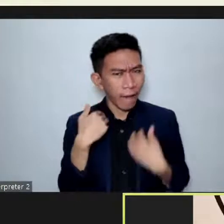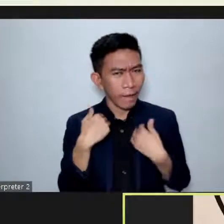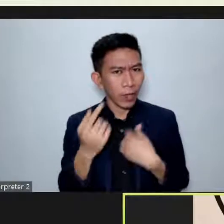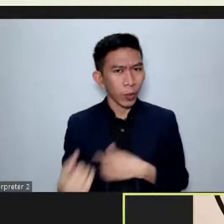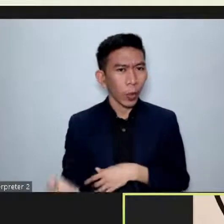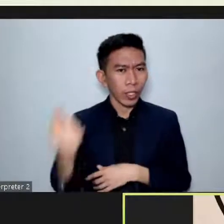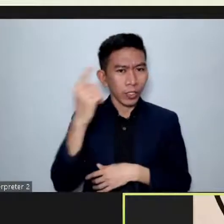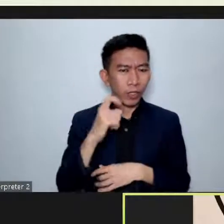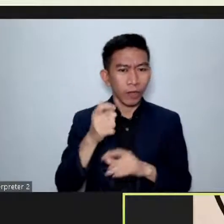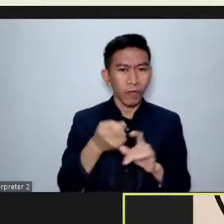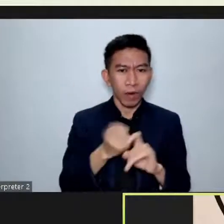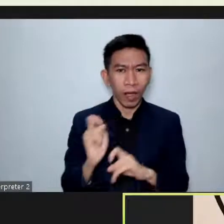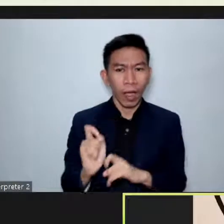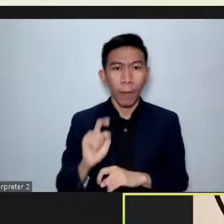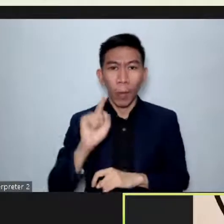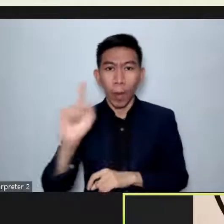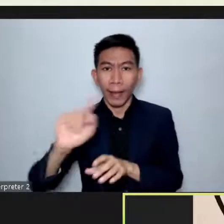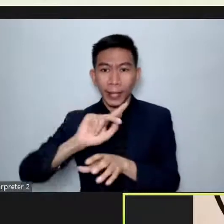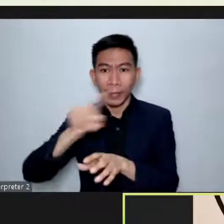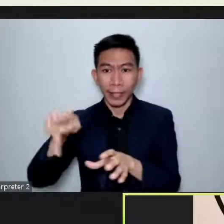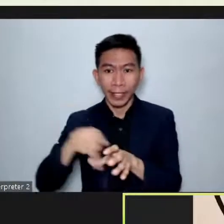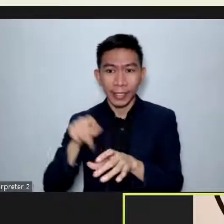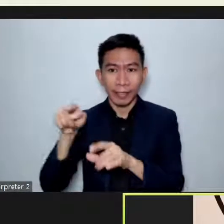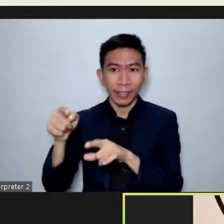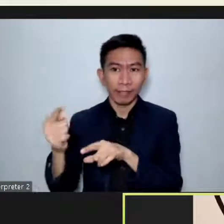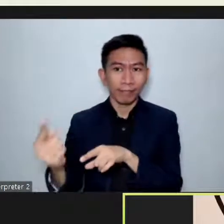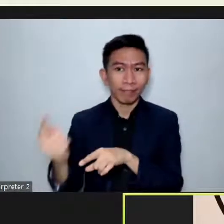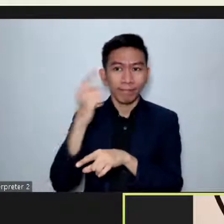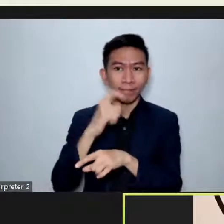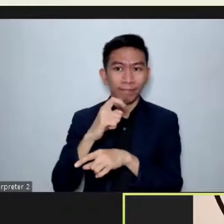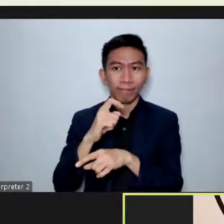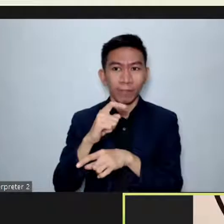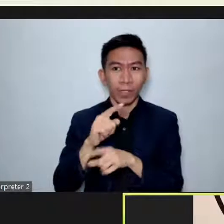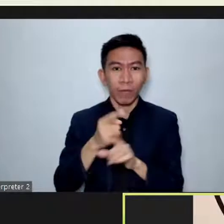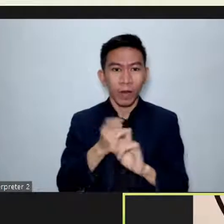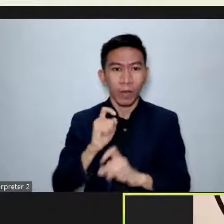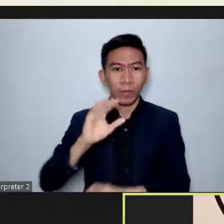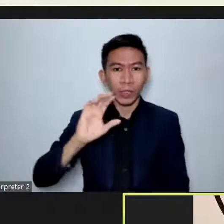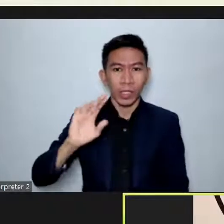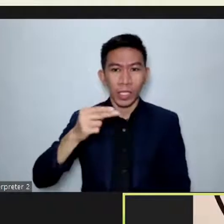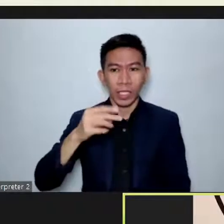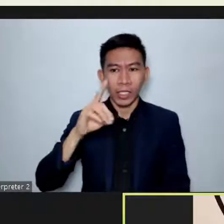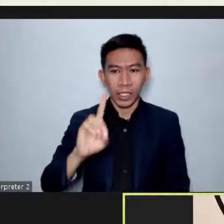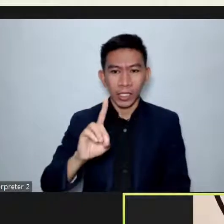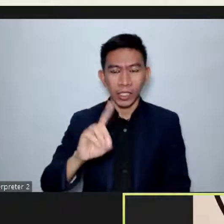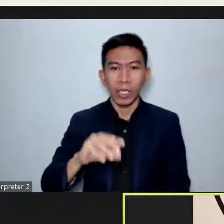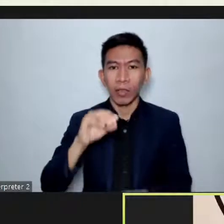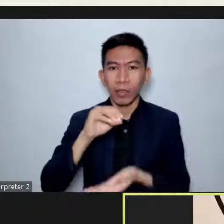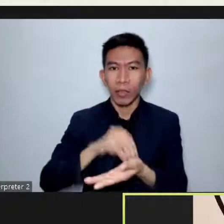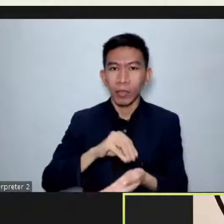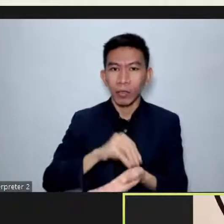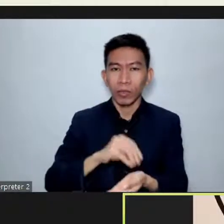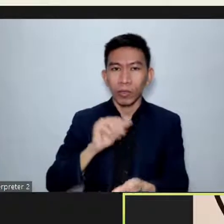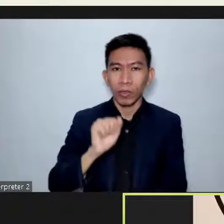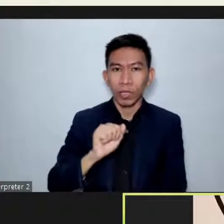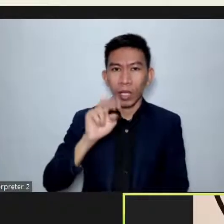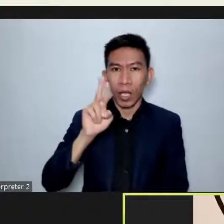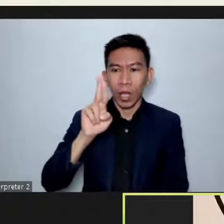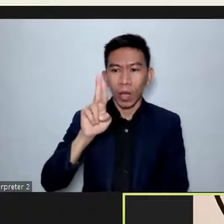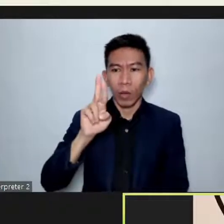coming from one of our participants from CHD, Dr. Aurora Campita.